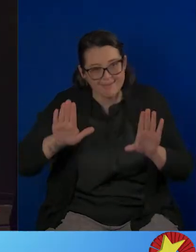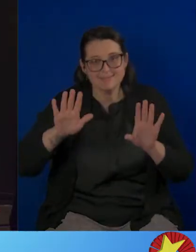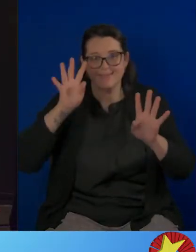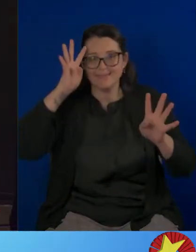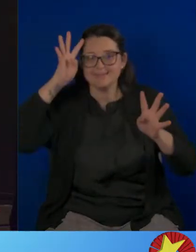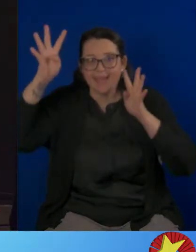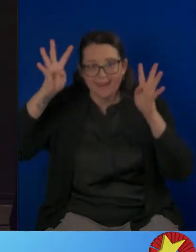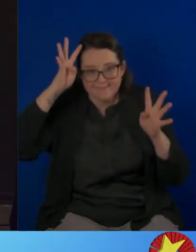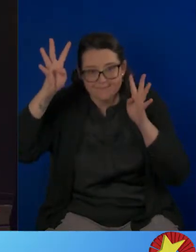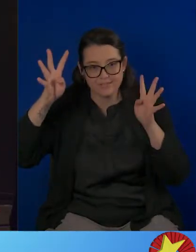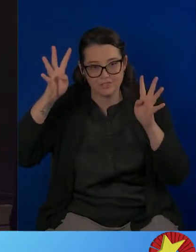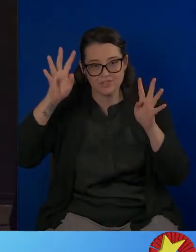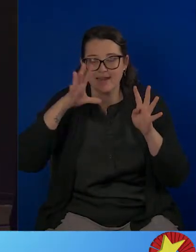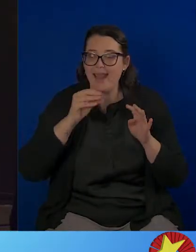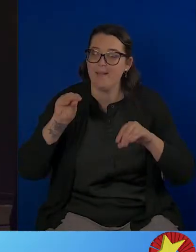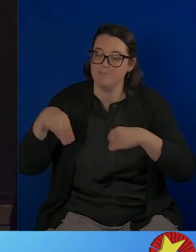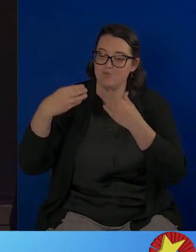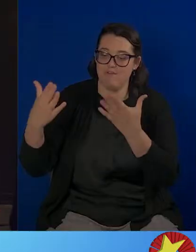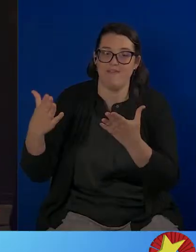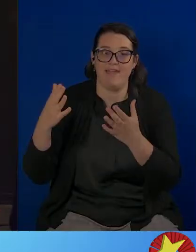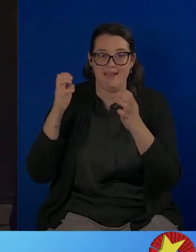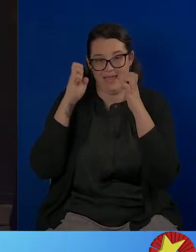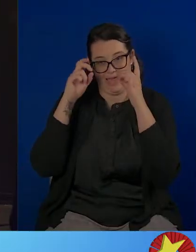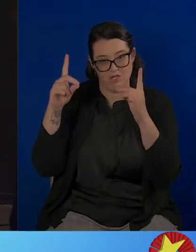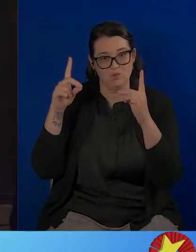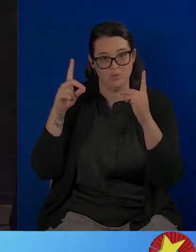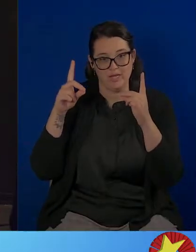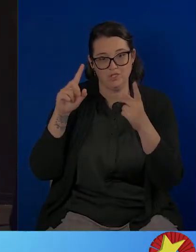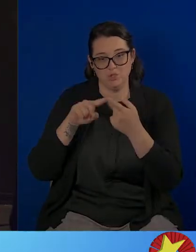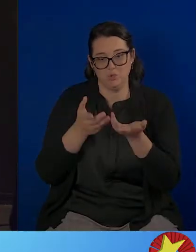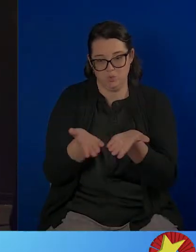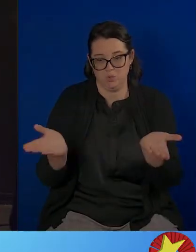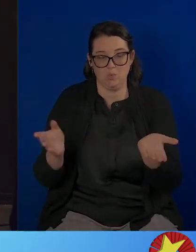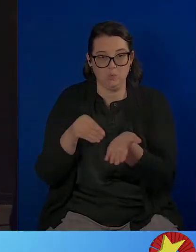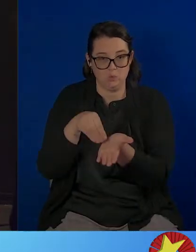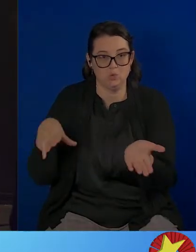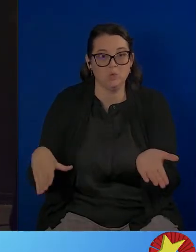innovation and providing education to our students.